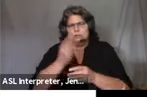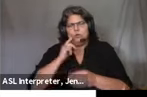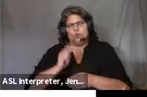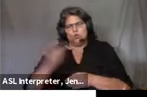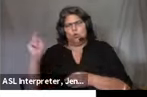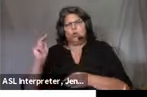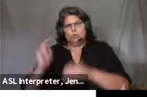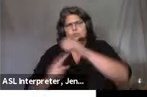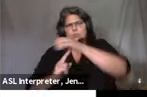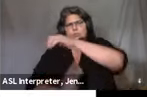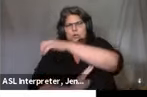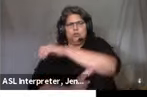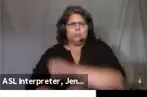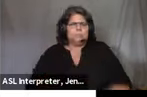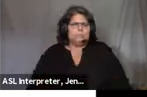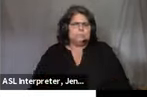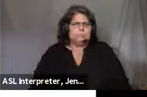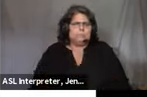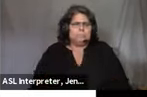location.